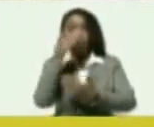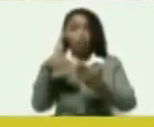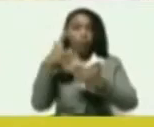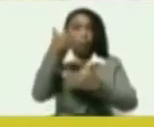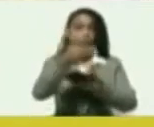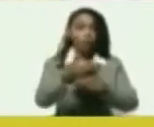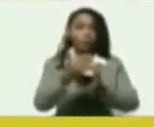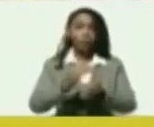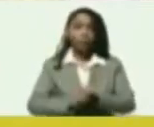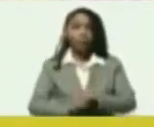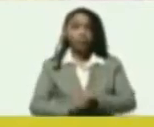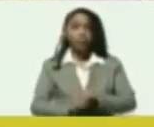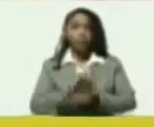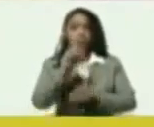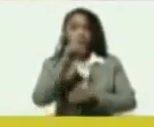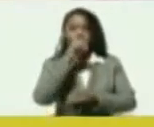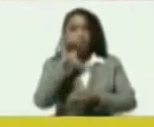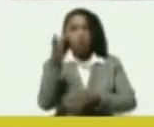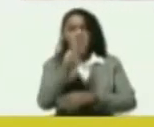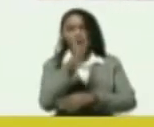There you see, 1 year later,